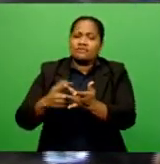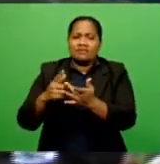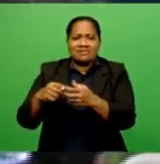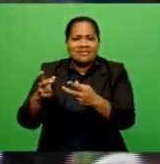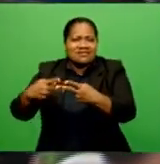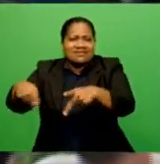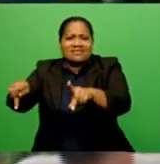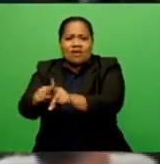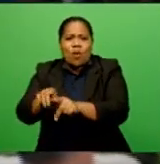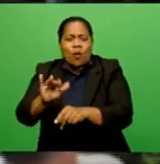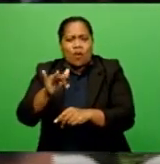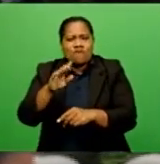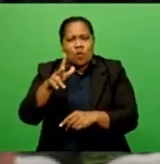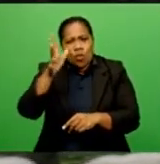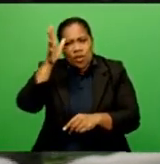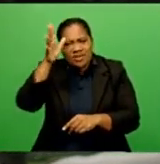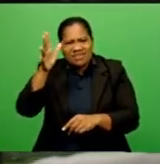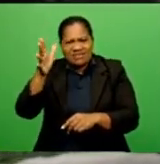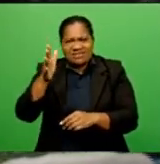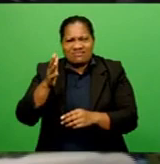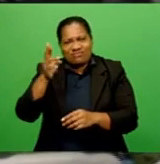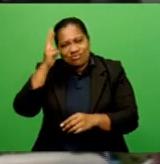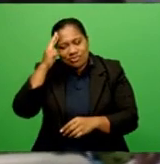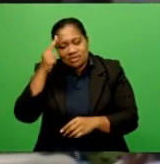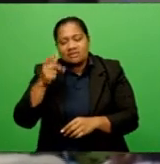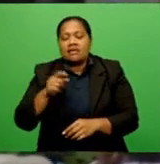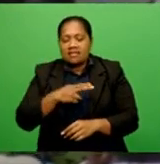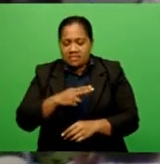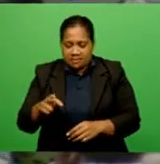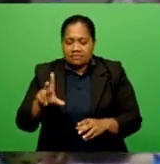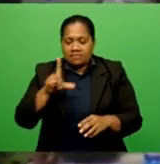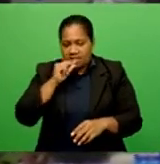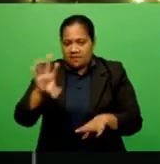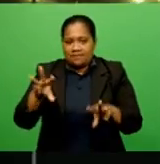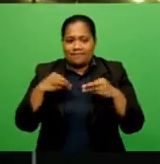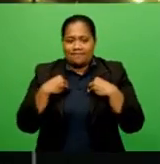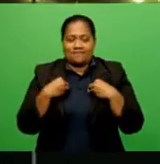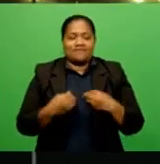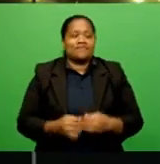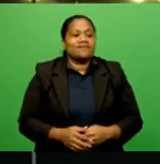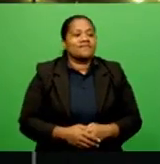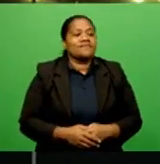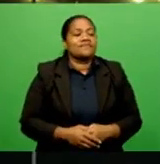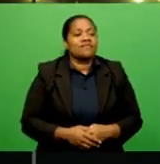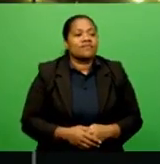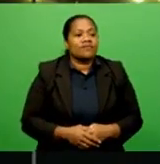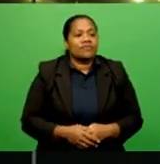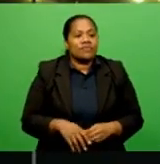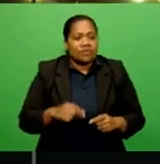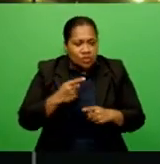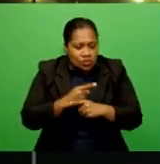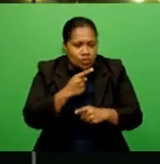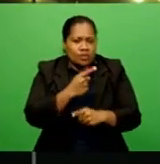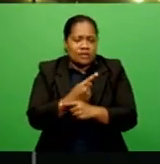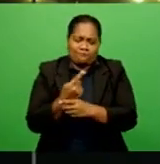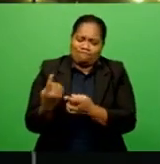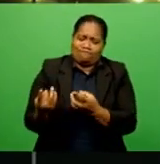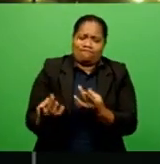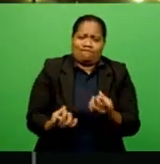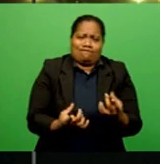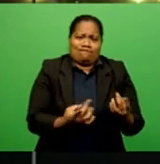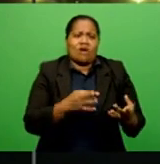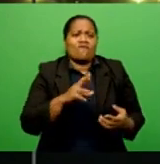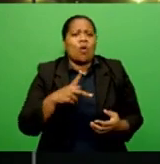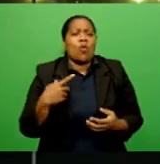for academic reasons. Venina Rakautonga, FBC Sports. Weeks of solid preparation paid off for